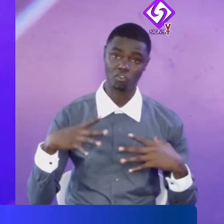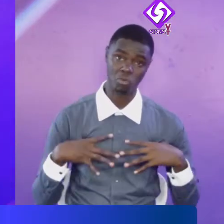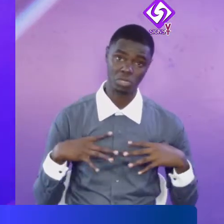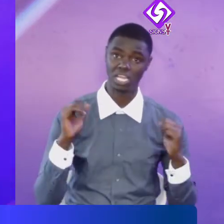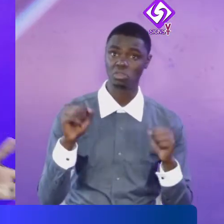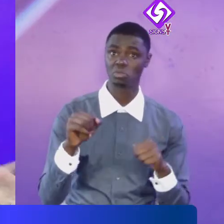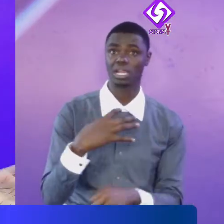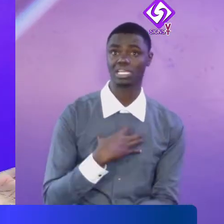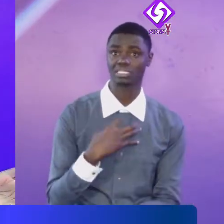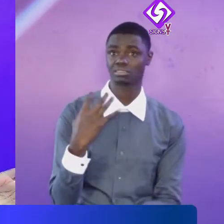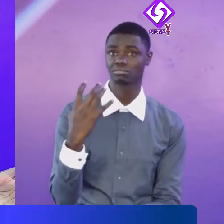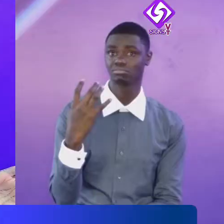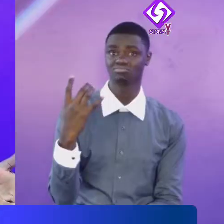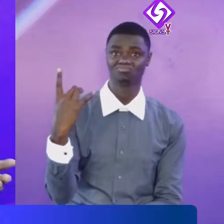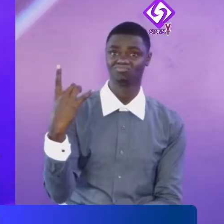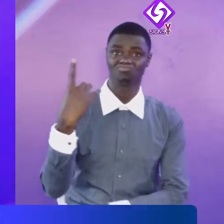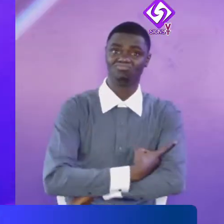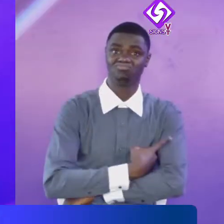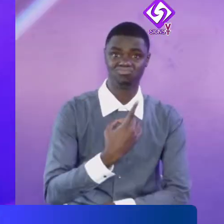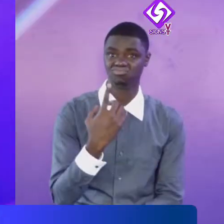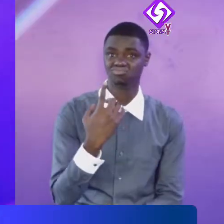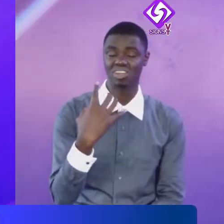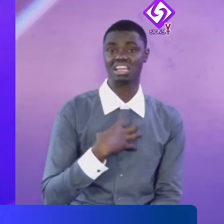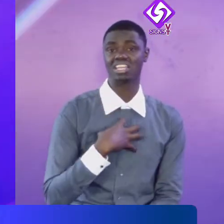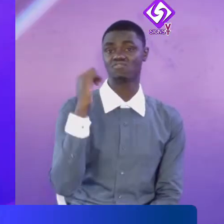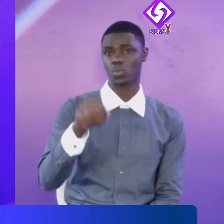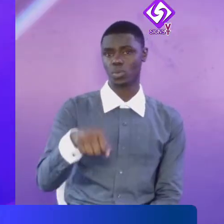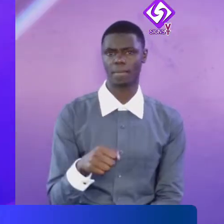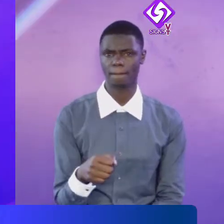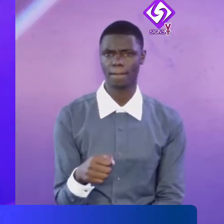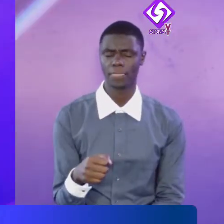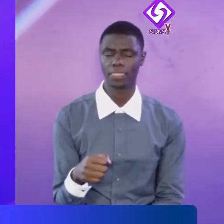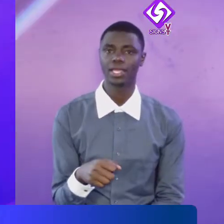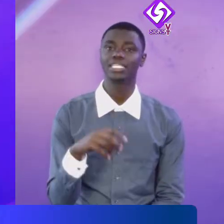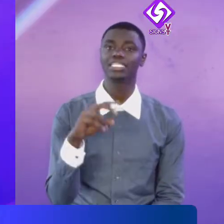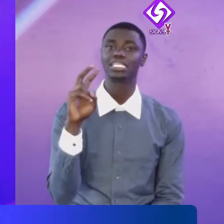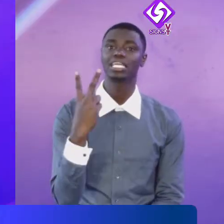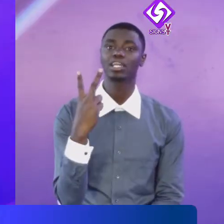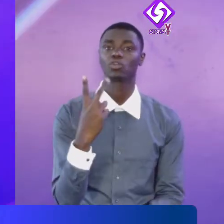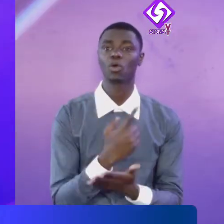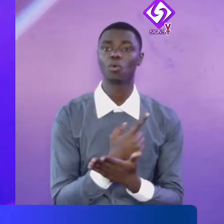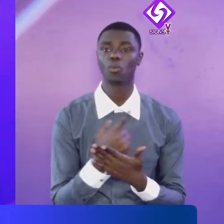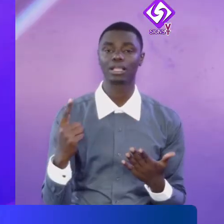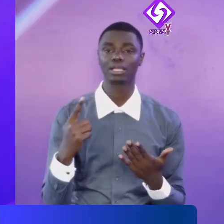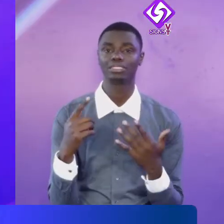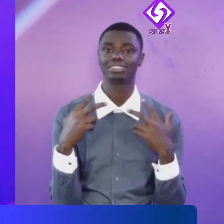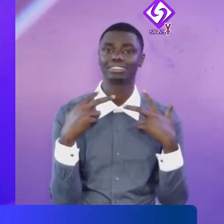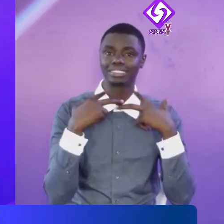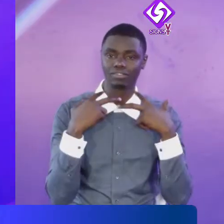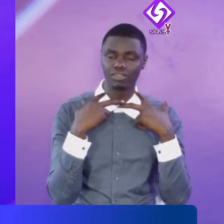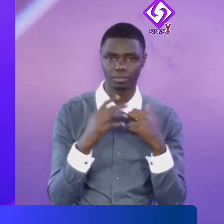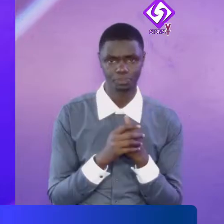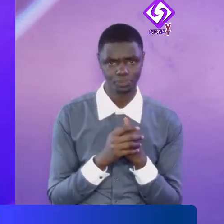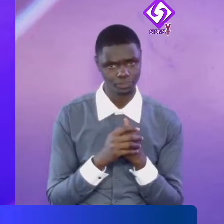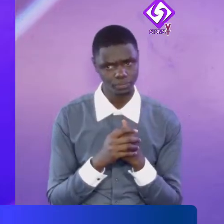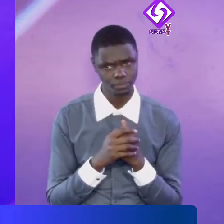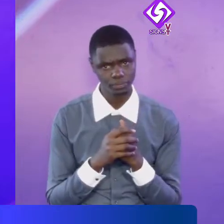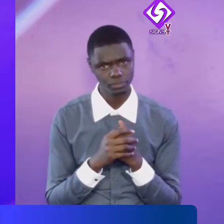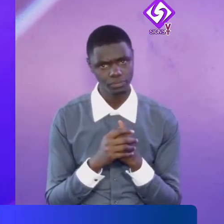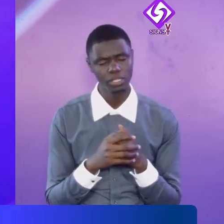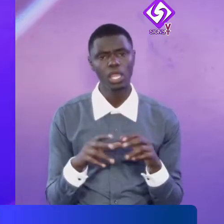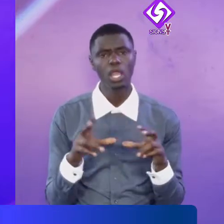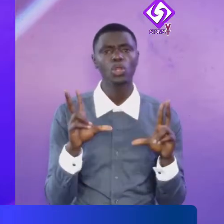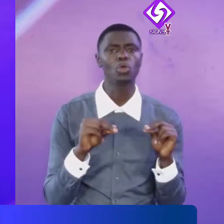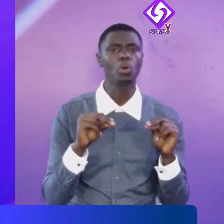day off and the rest. You can take a leave. It is economic slavery, Alan. Alan, no matter how much money